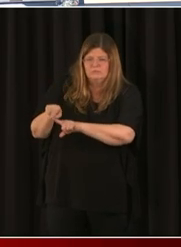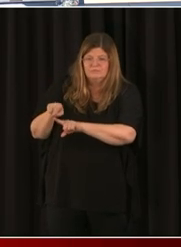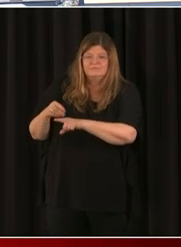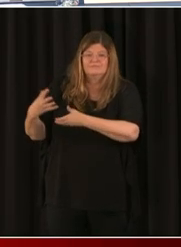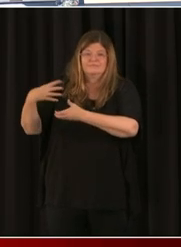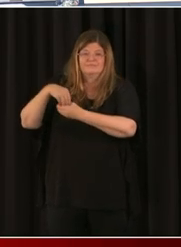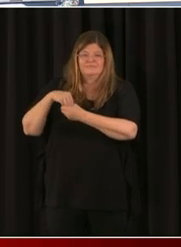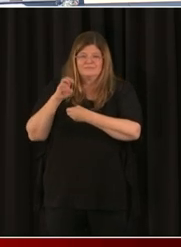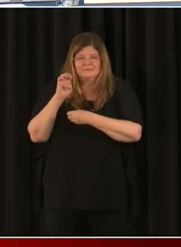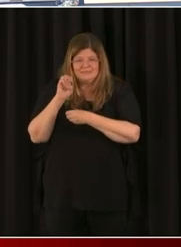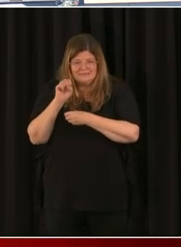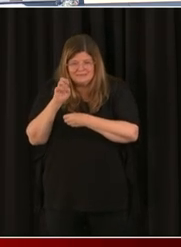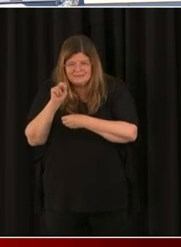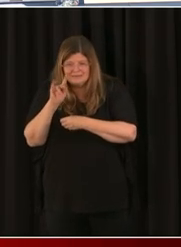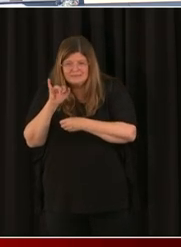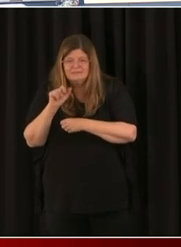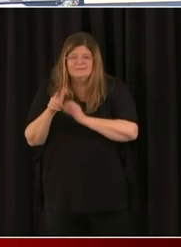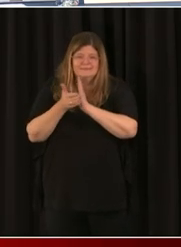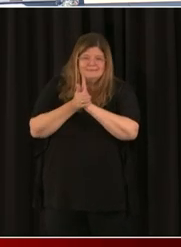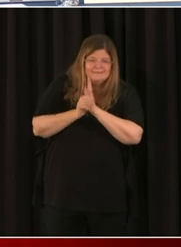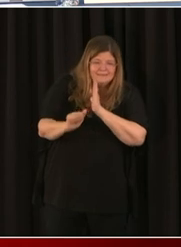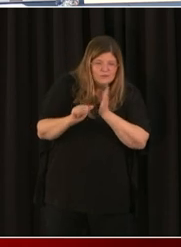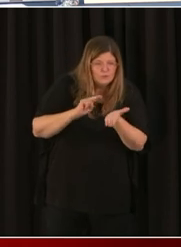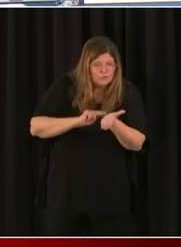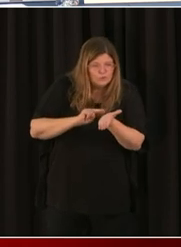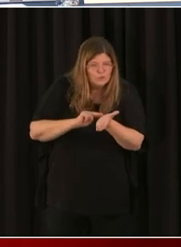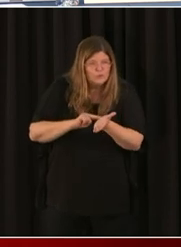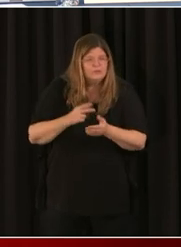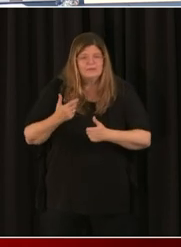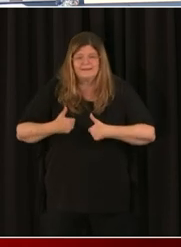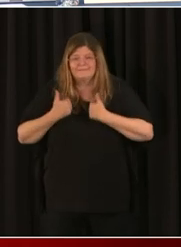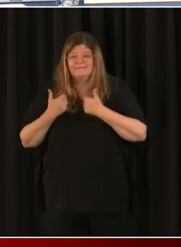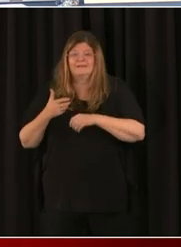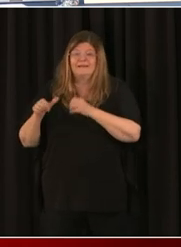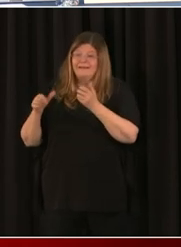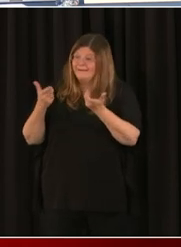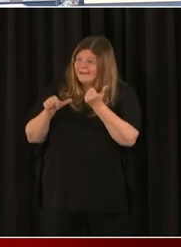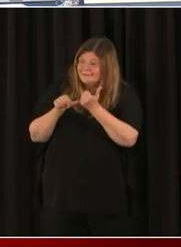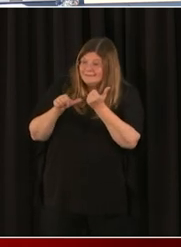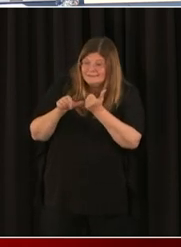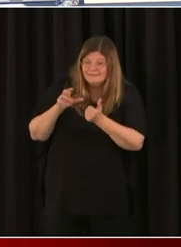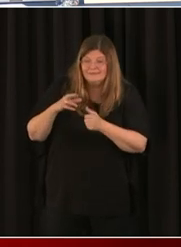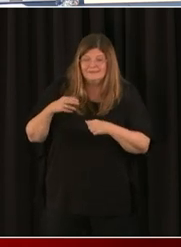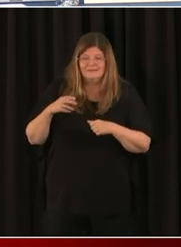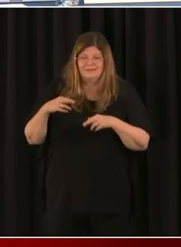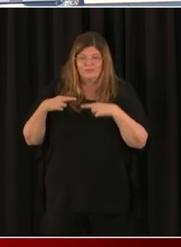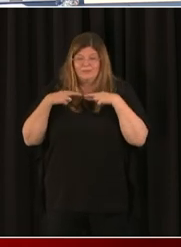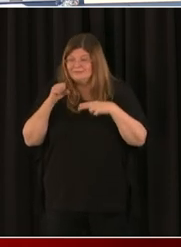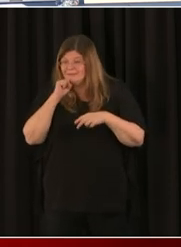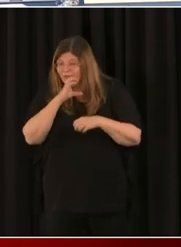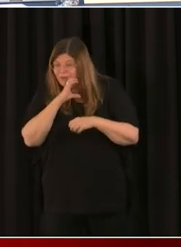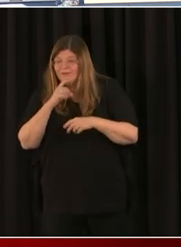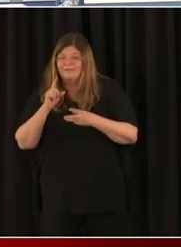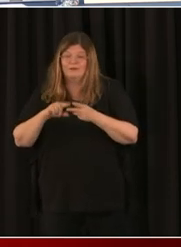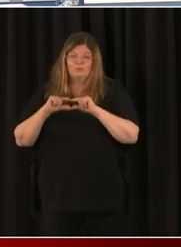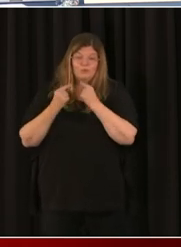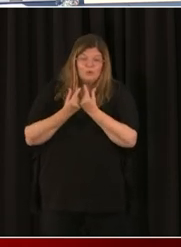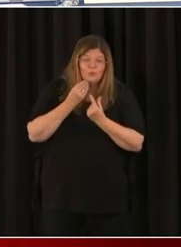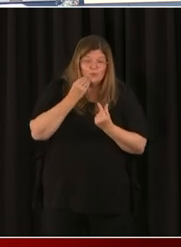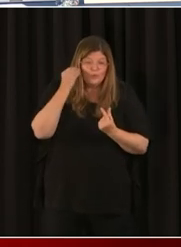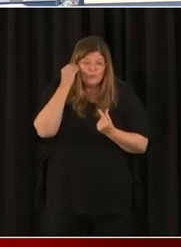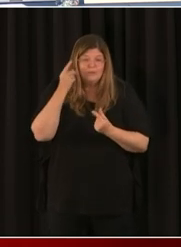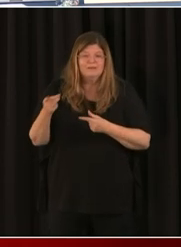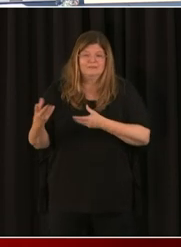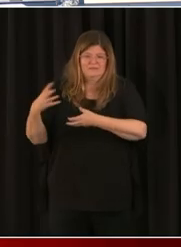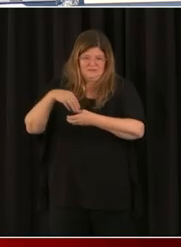nursing facilities and assisted living residences. That partnership in our region includes CVS and